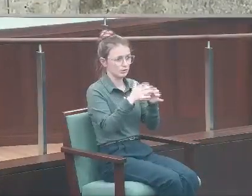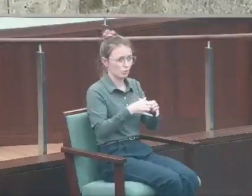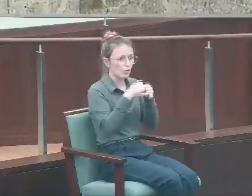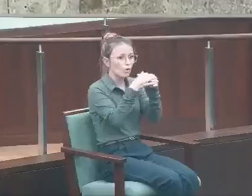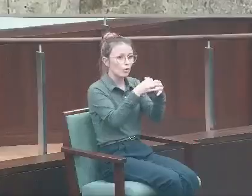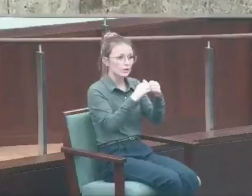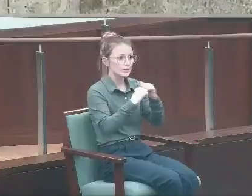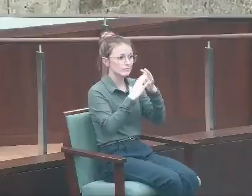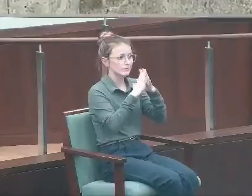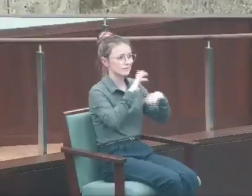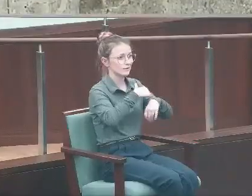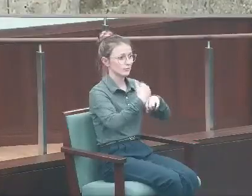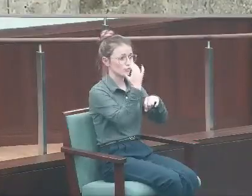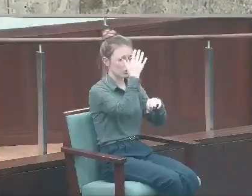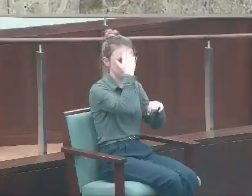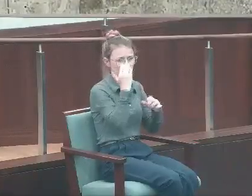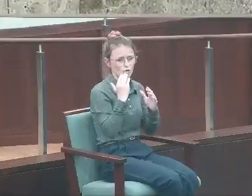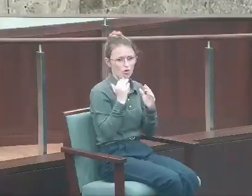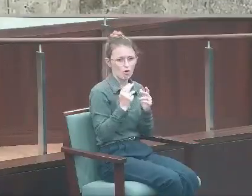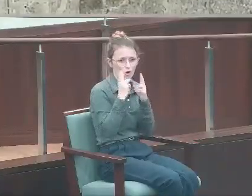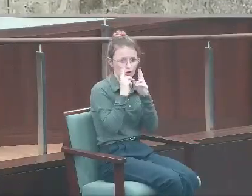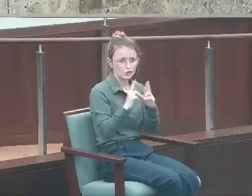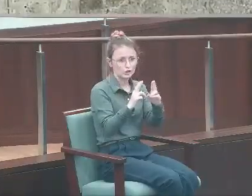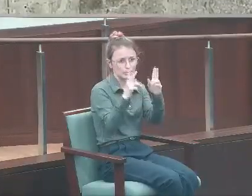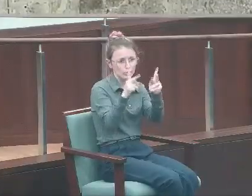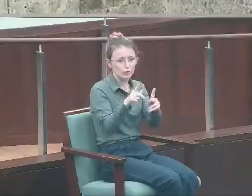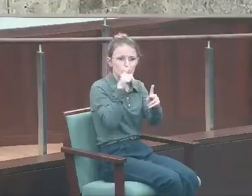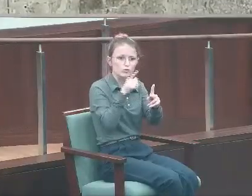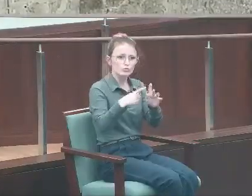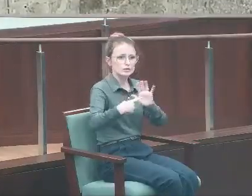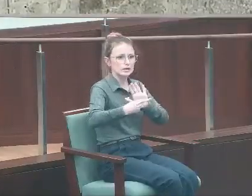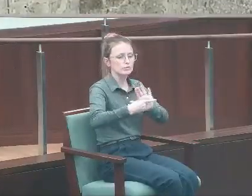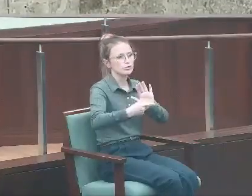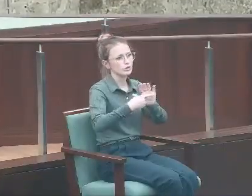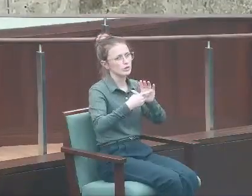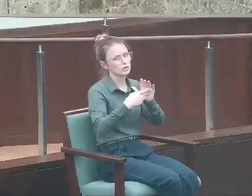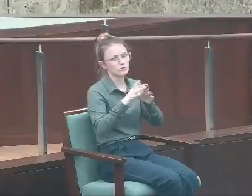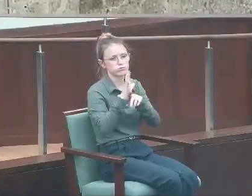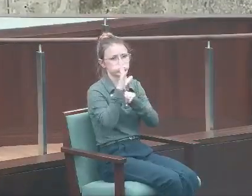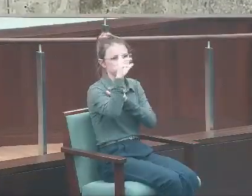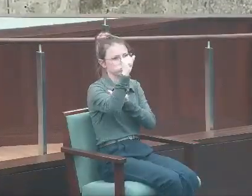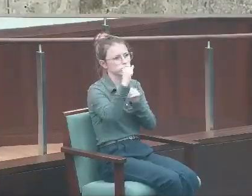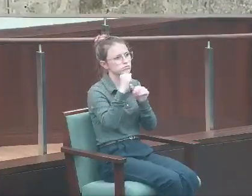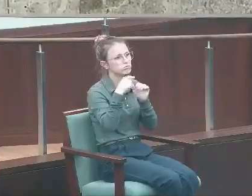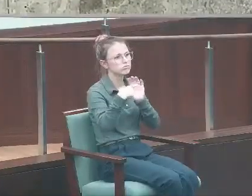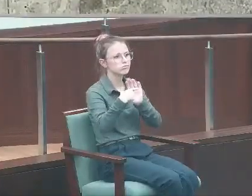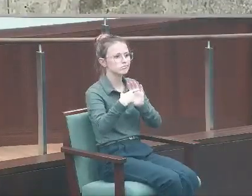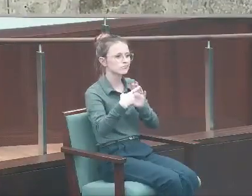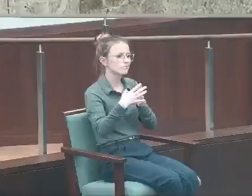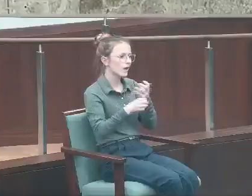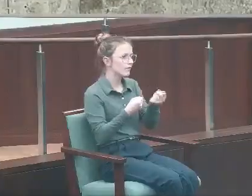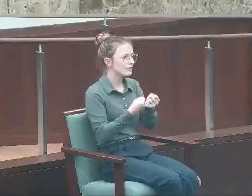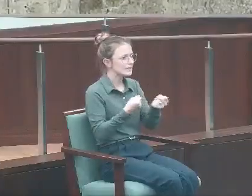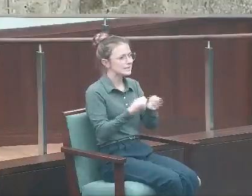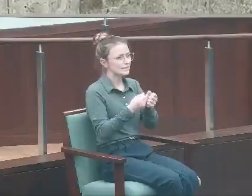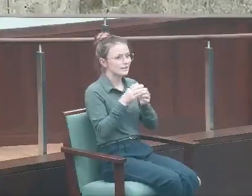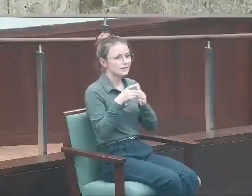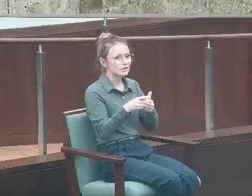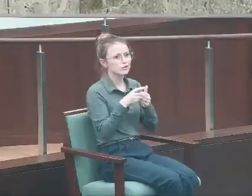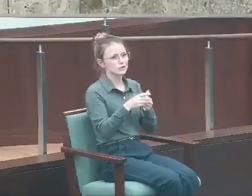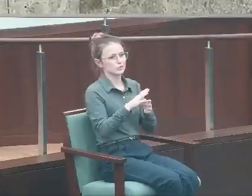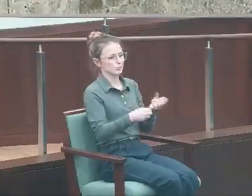created to honor an individual who has demonstrated outstanding dedication, leadership, and advocacy in support